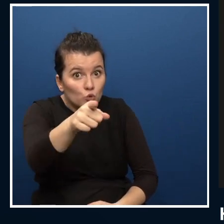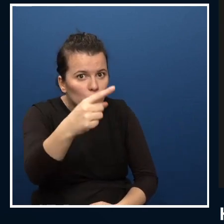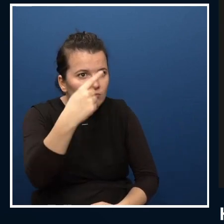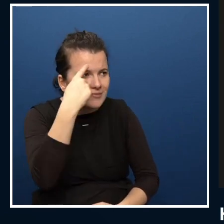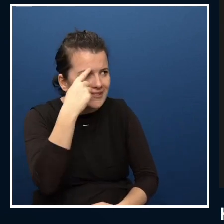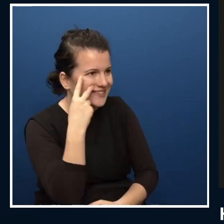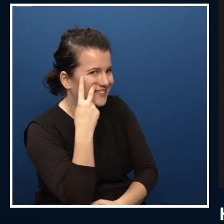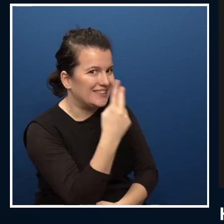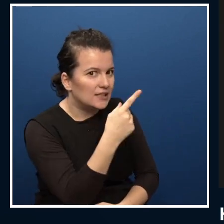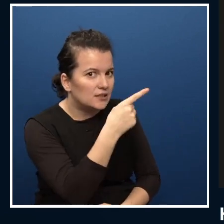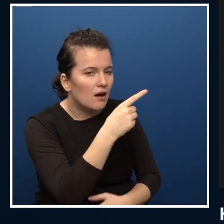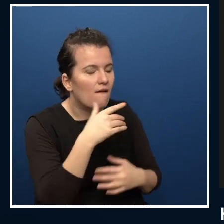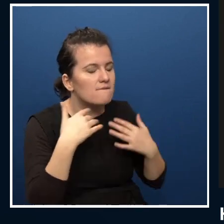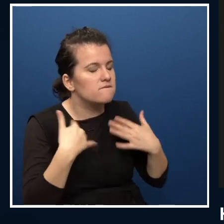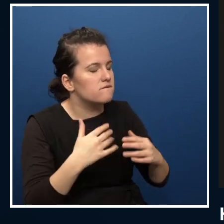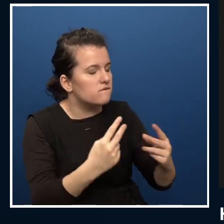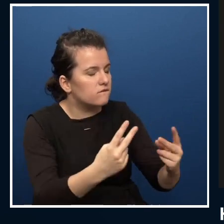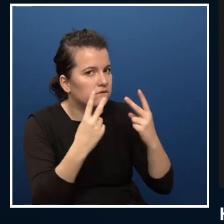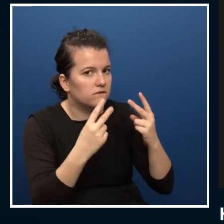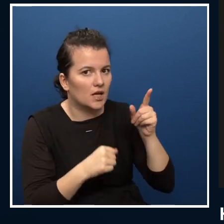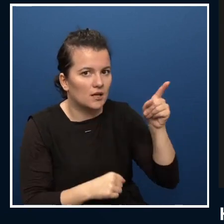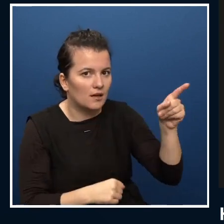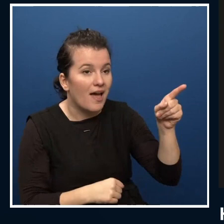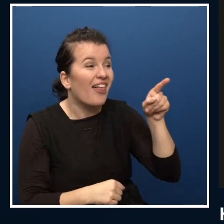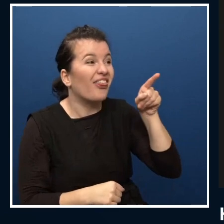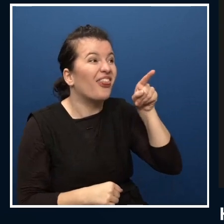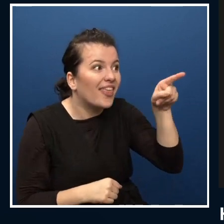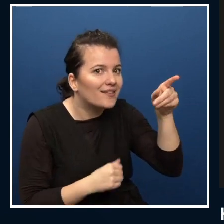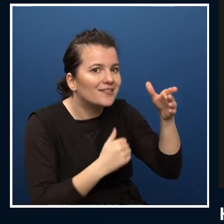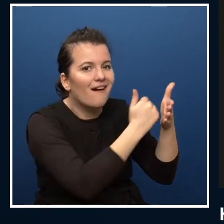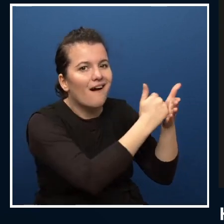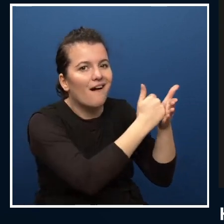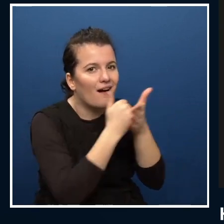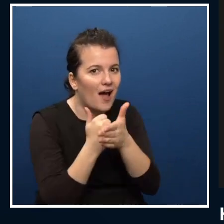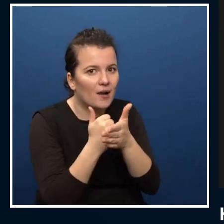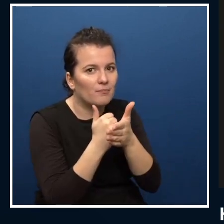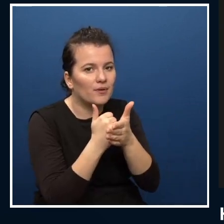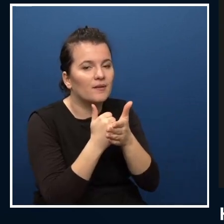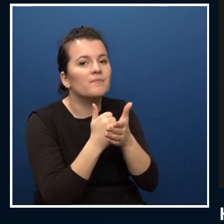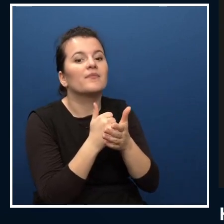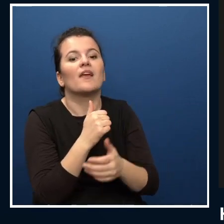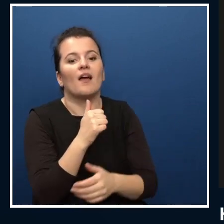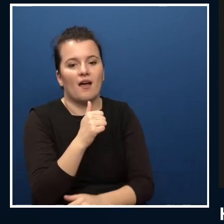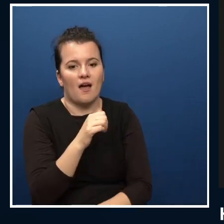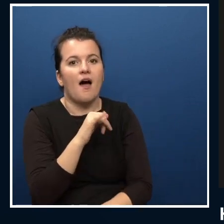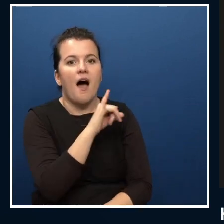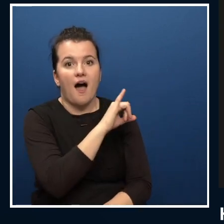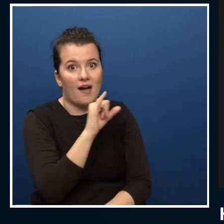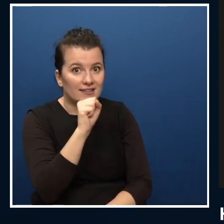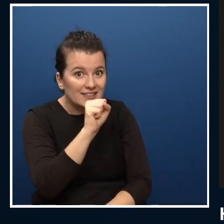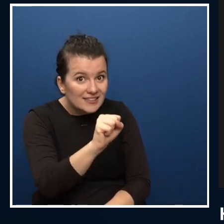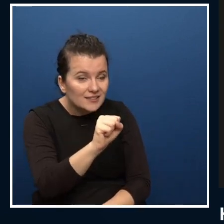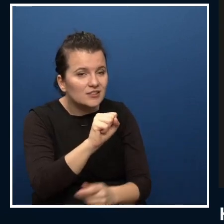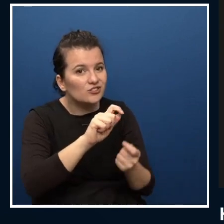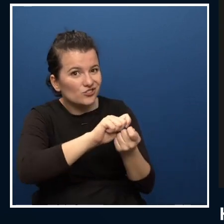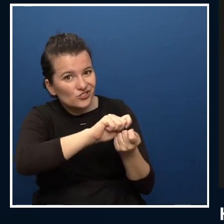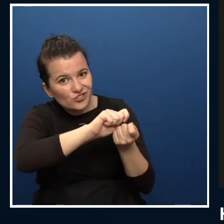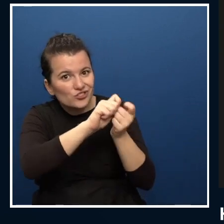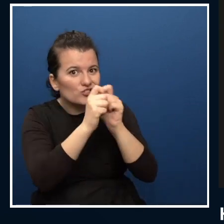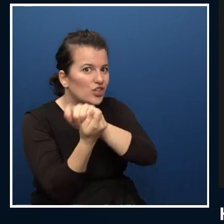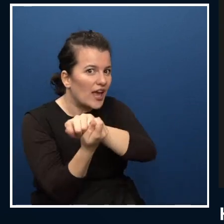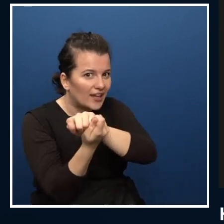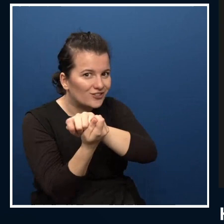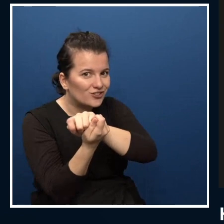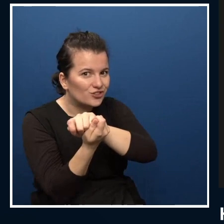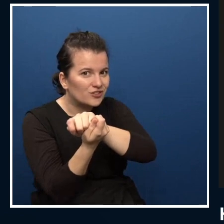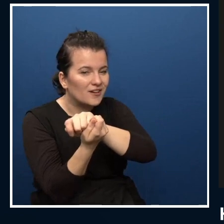the fundamental trick that allowed me to get off of IIS, because I could read in, I could ingress